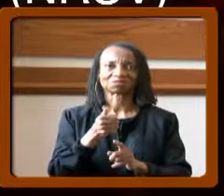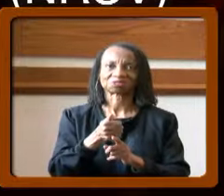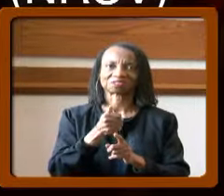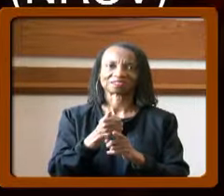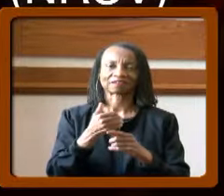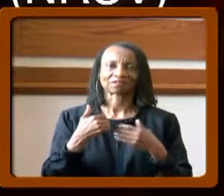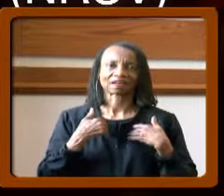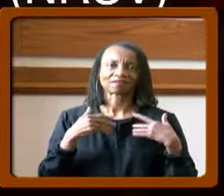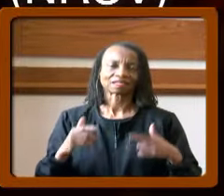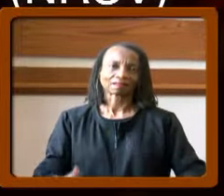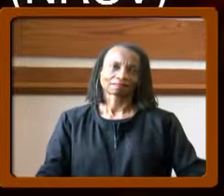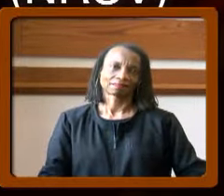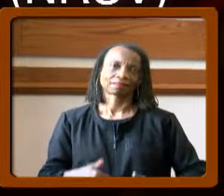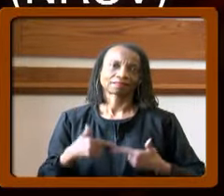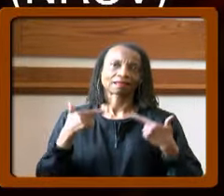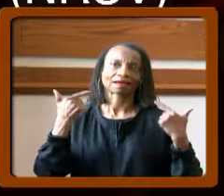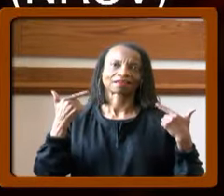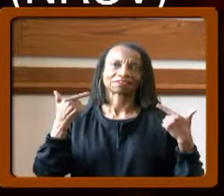in his name.